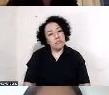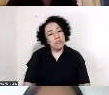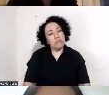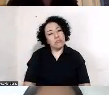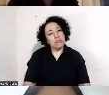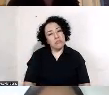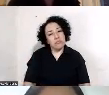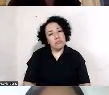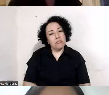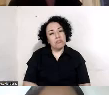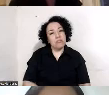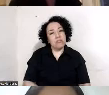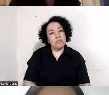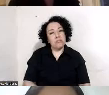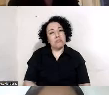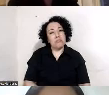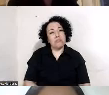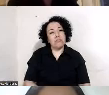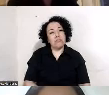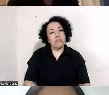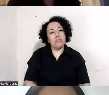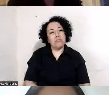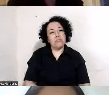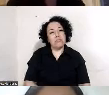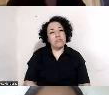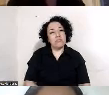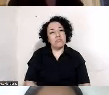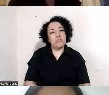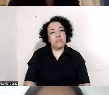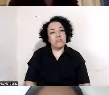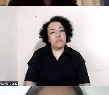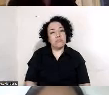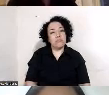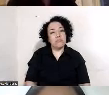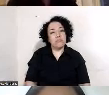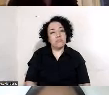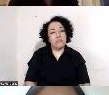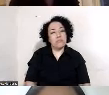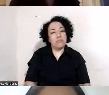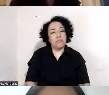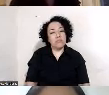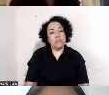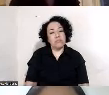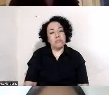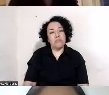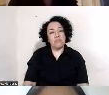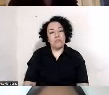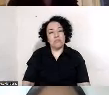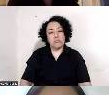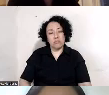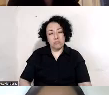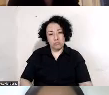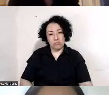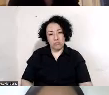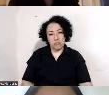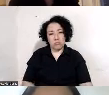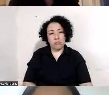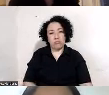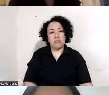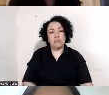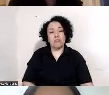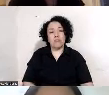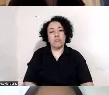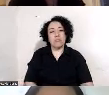partner and colleague, Joseph Renzulli, my husband and partner, for the last 20 years or so, because we